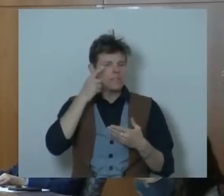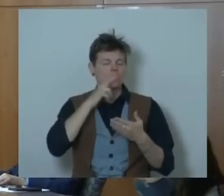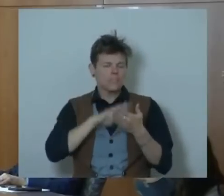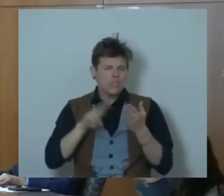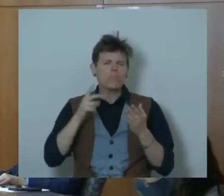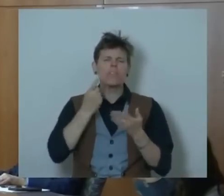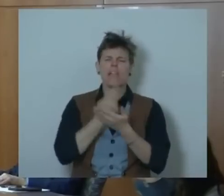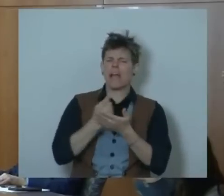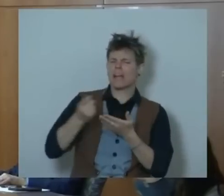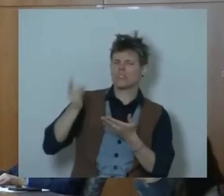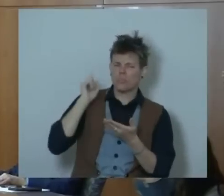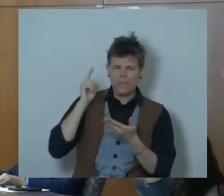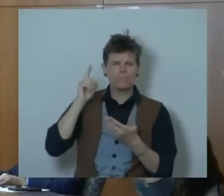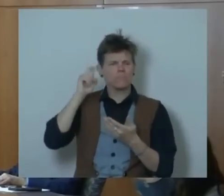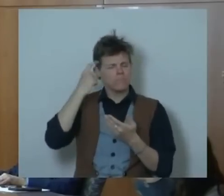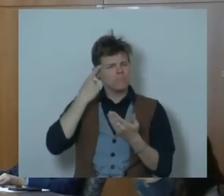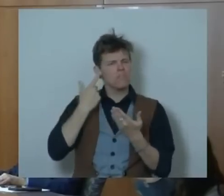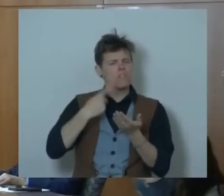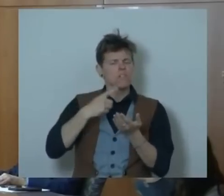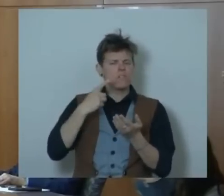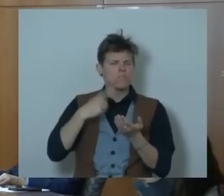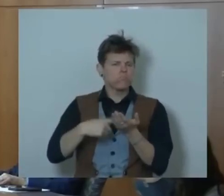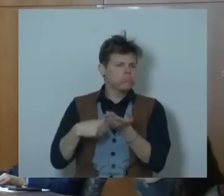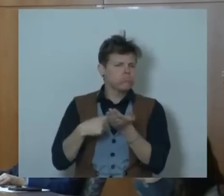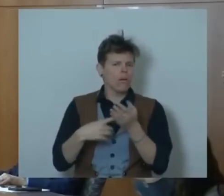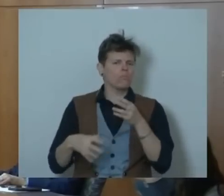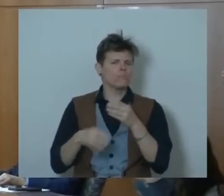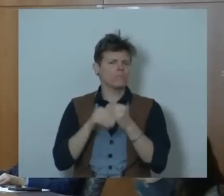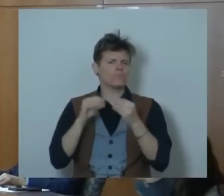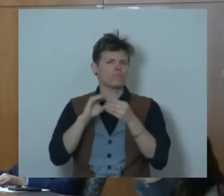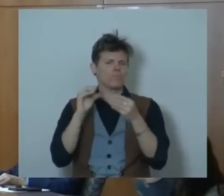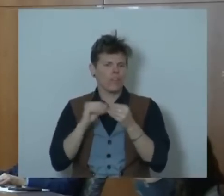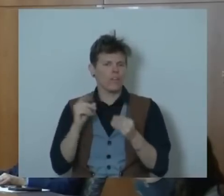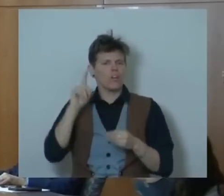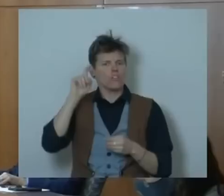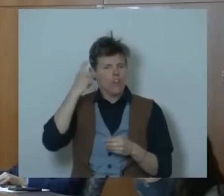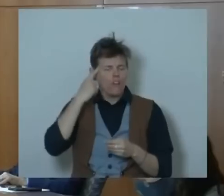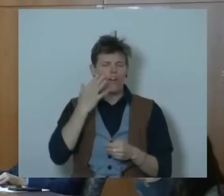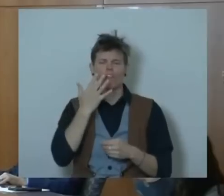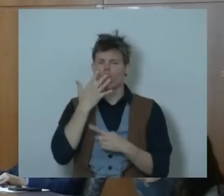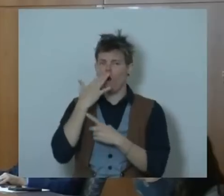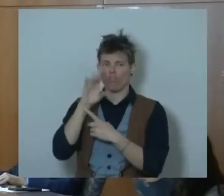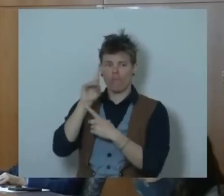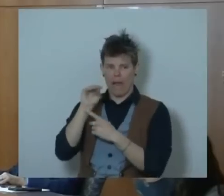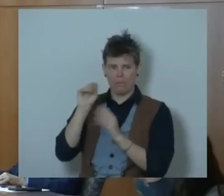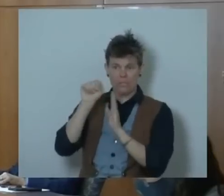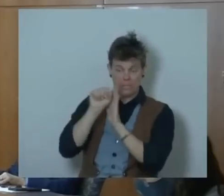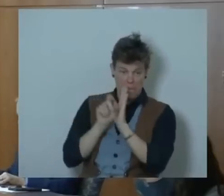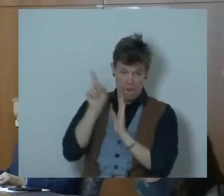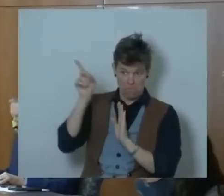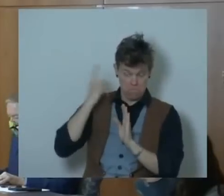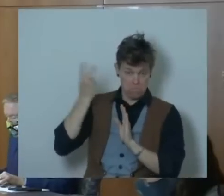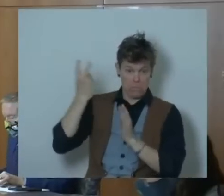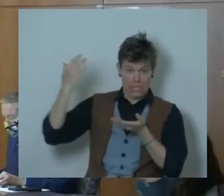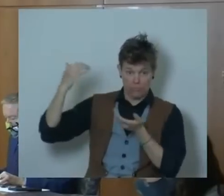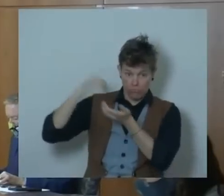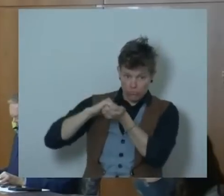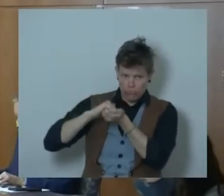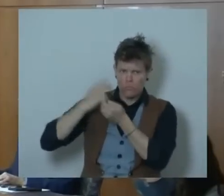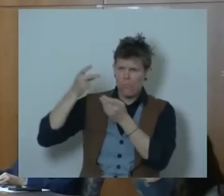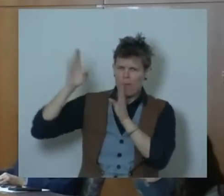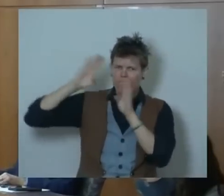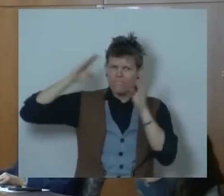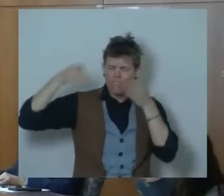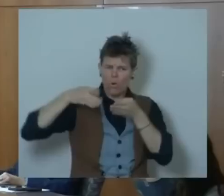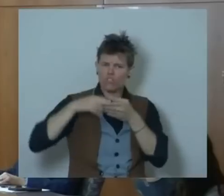she had discussed things with the governor in Colorado over how to work regionally. I wonder if, as we're